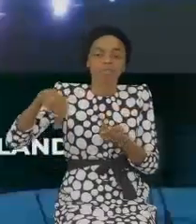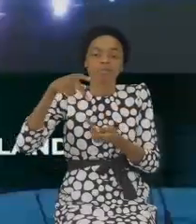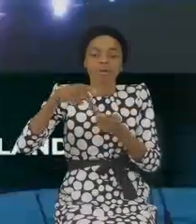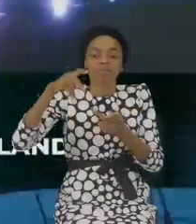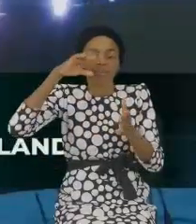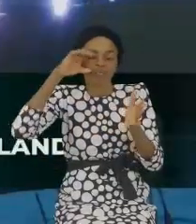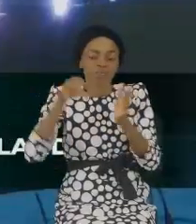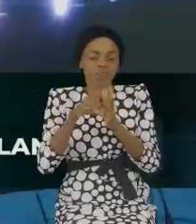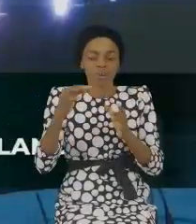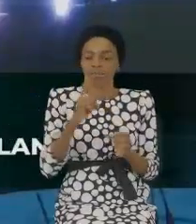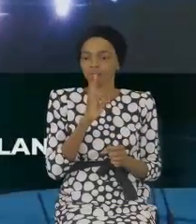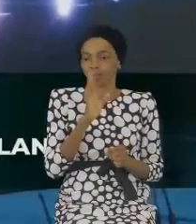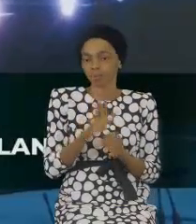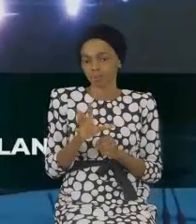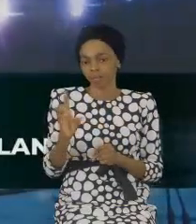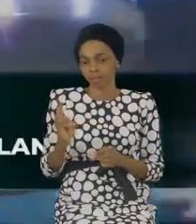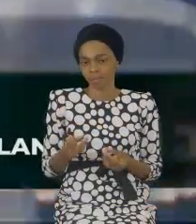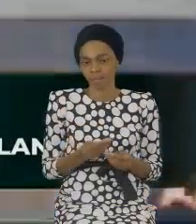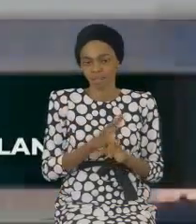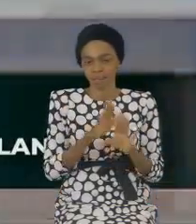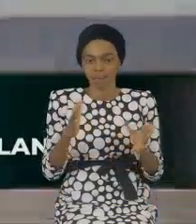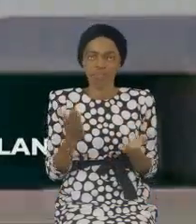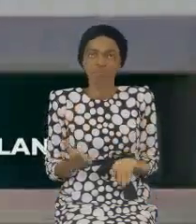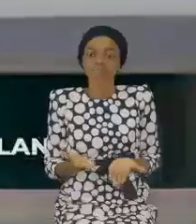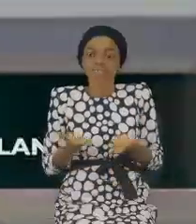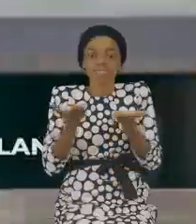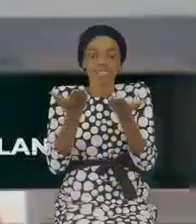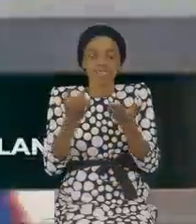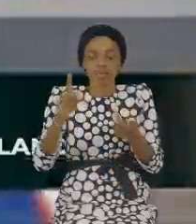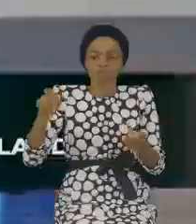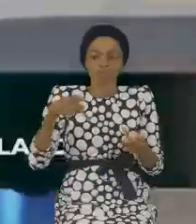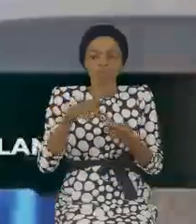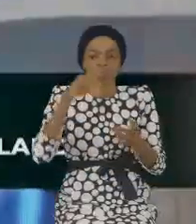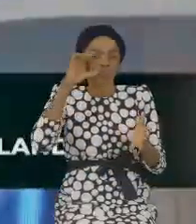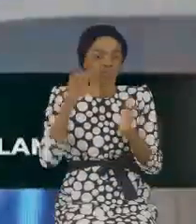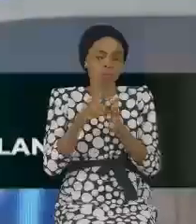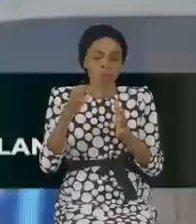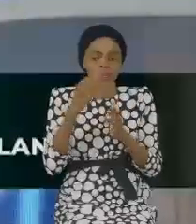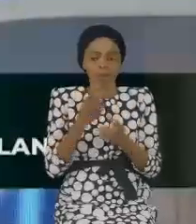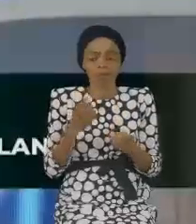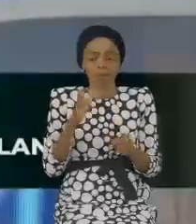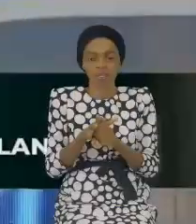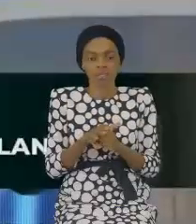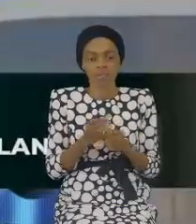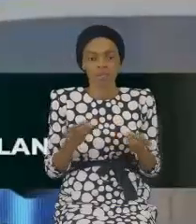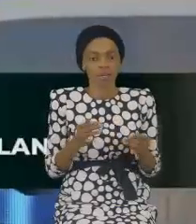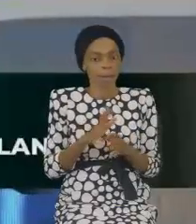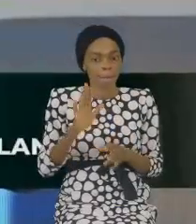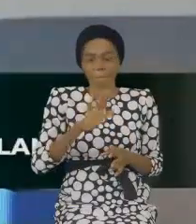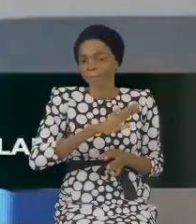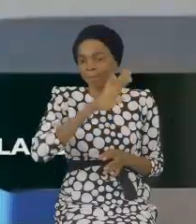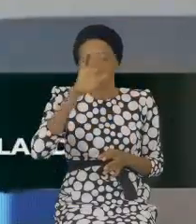promised land. Presenting the perfect picture of the promised land. Never, never,